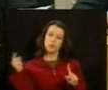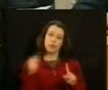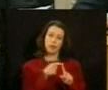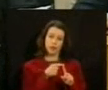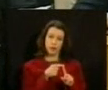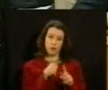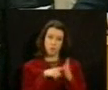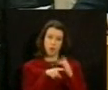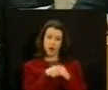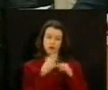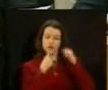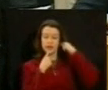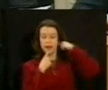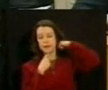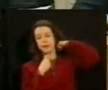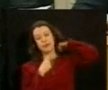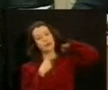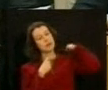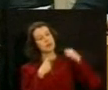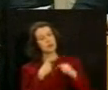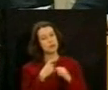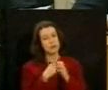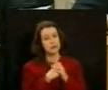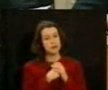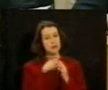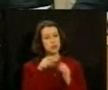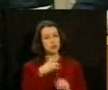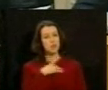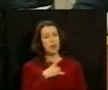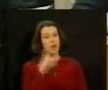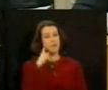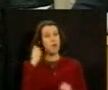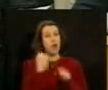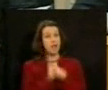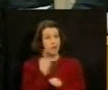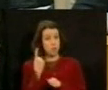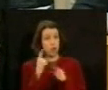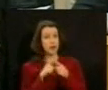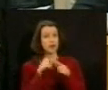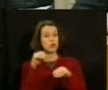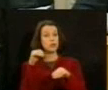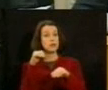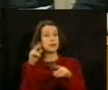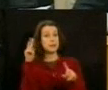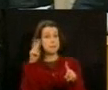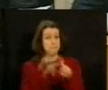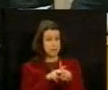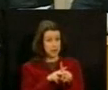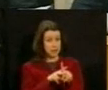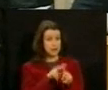saying, is that you would like for everyone to submit a resume.